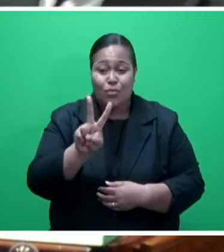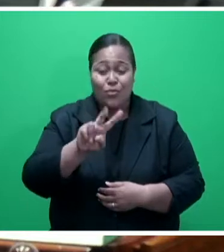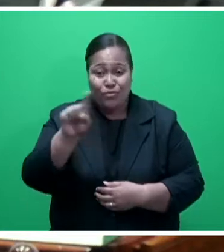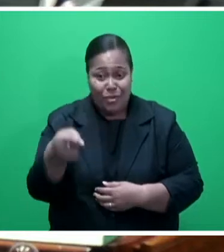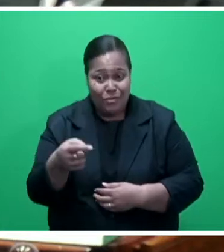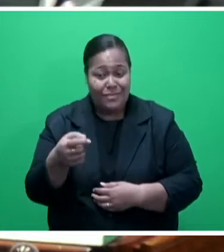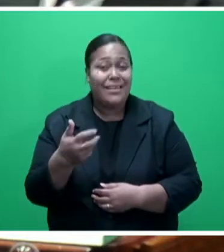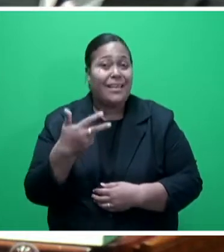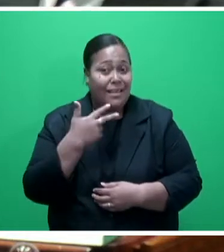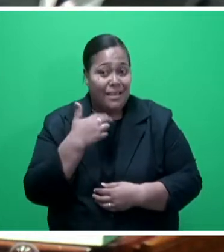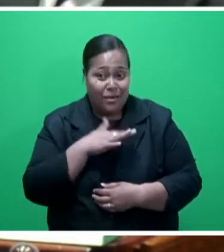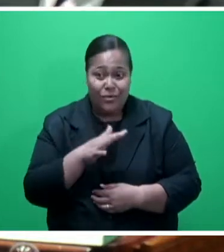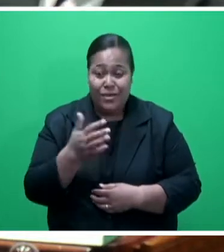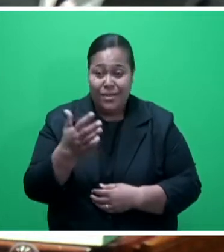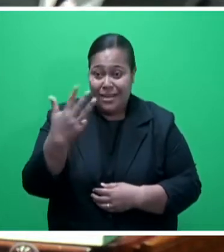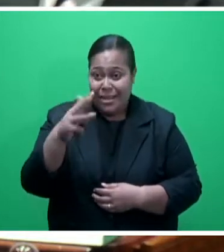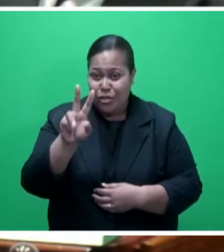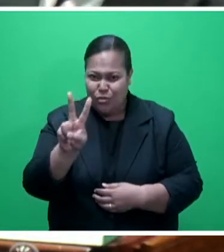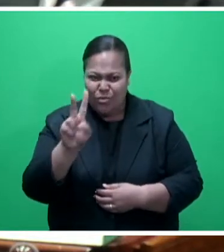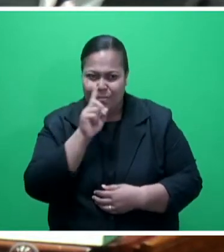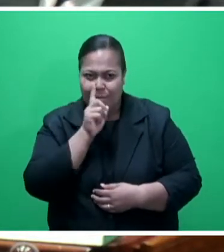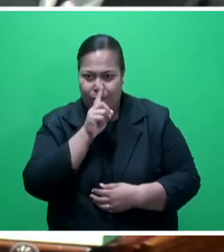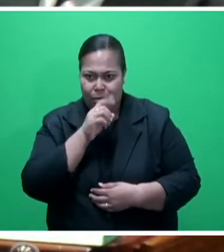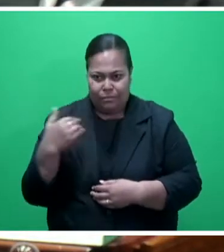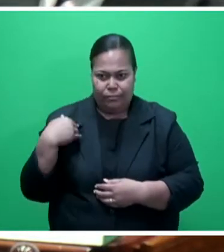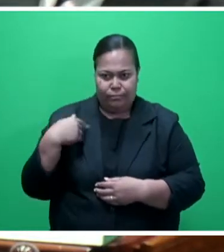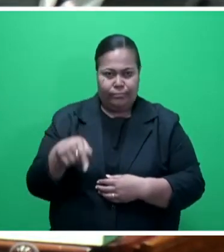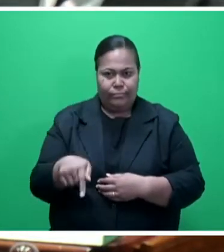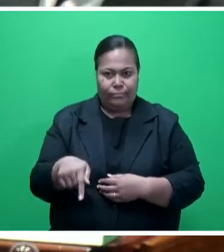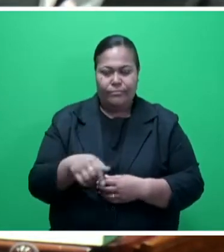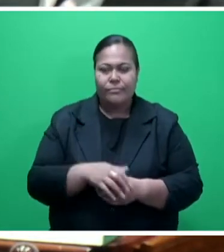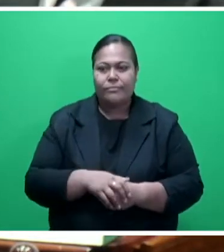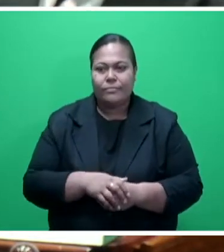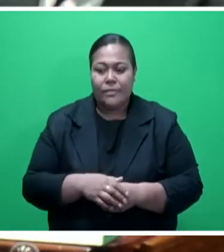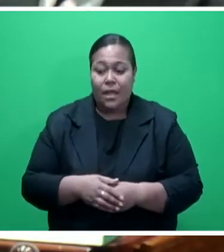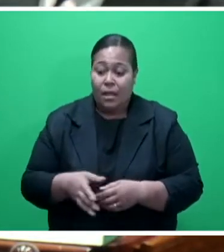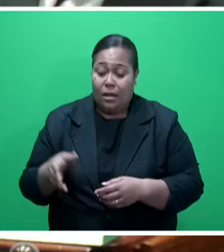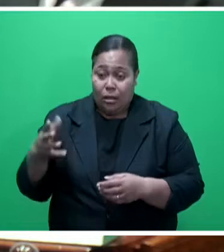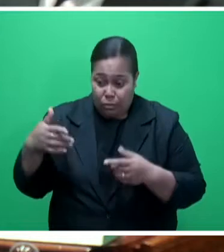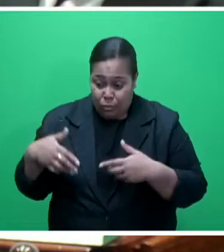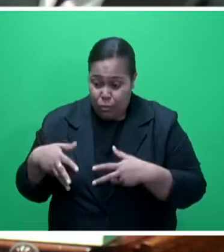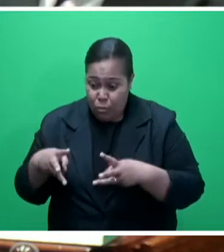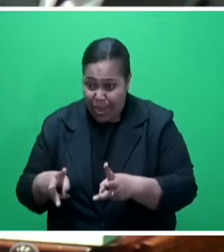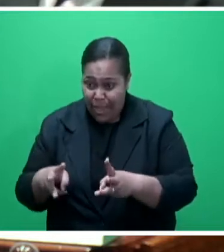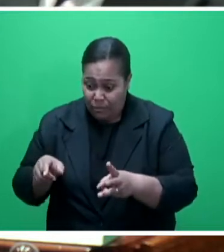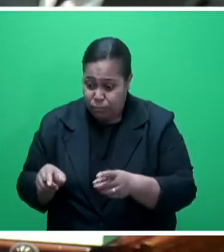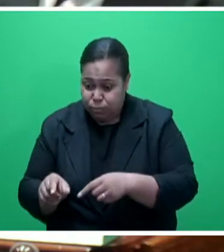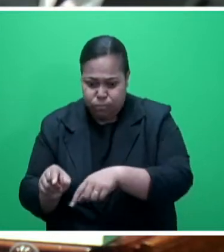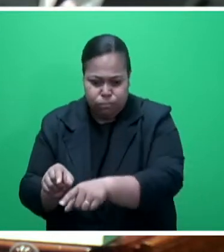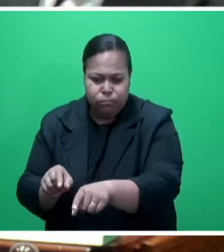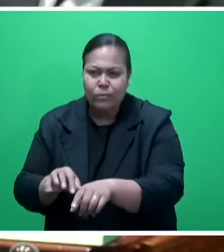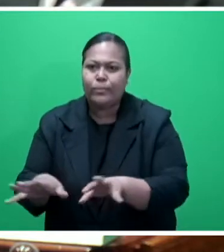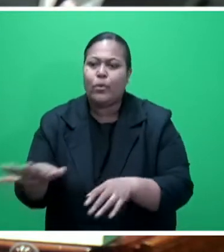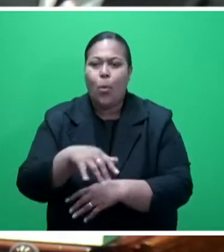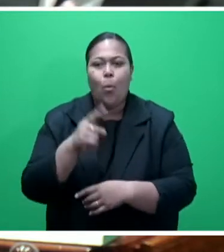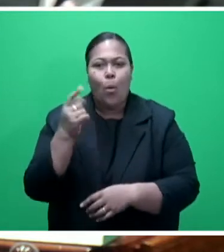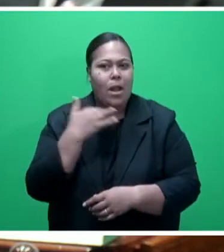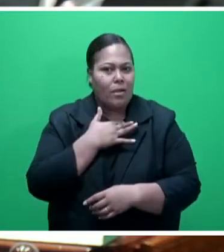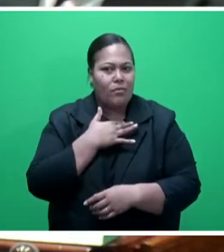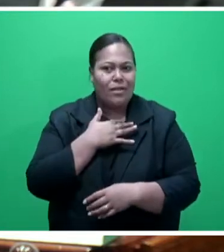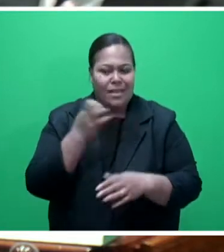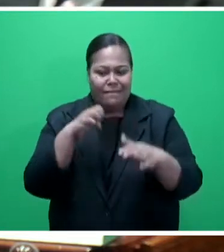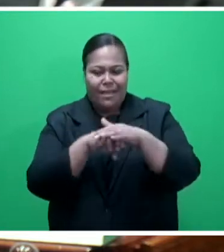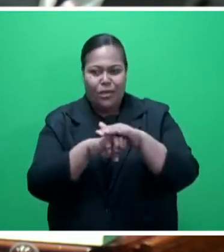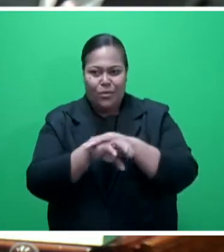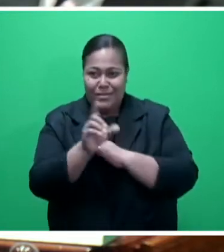182,892 along its pathways, with over 6,100 evacuees seeking shelter